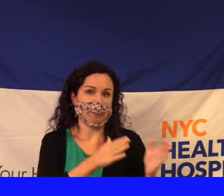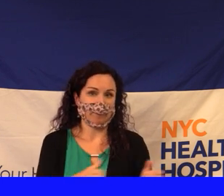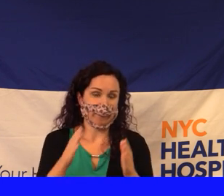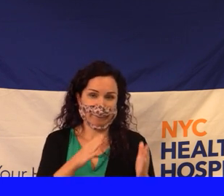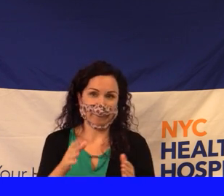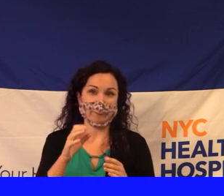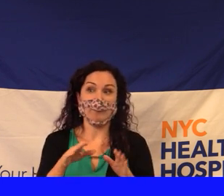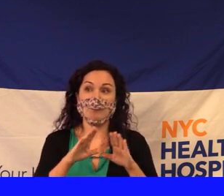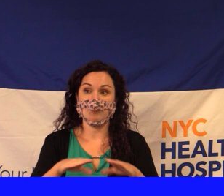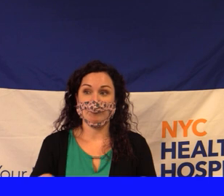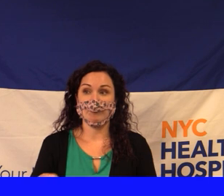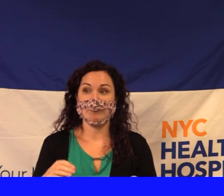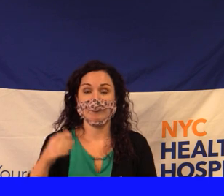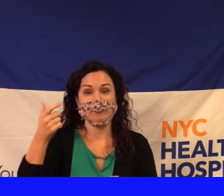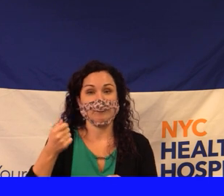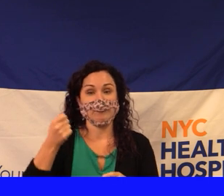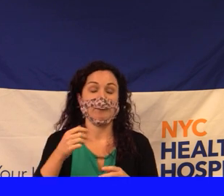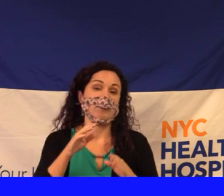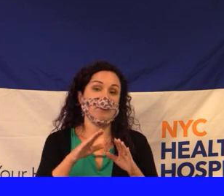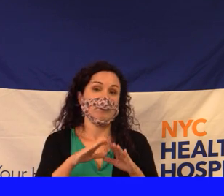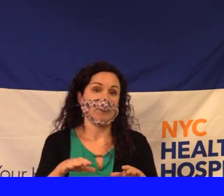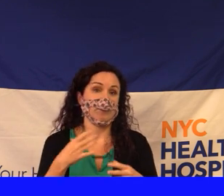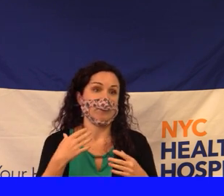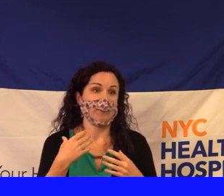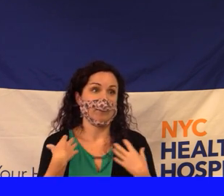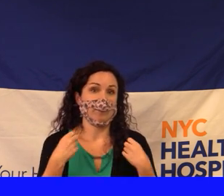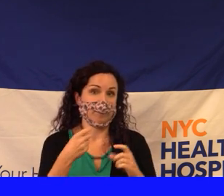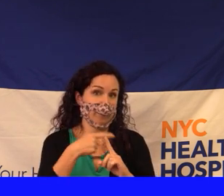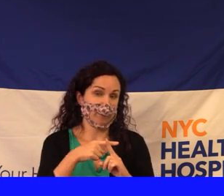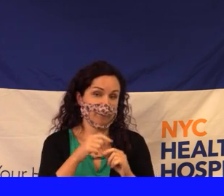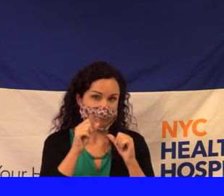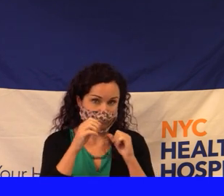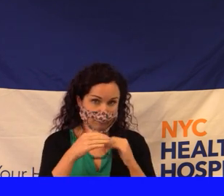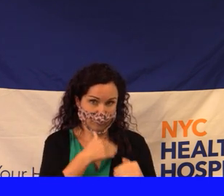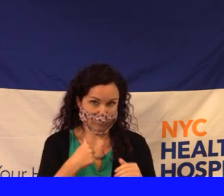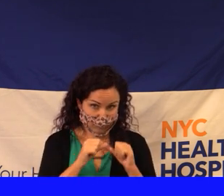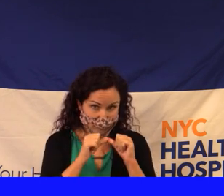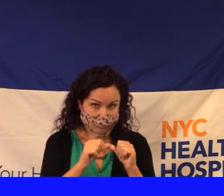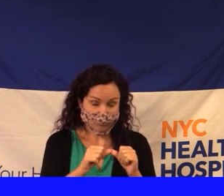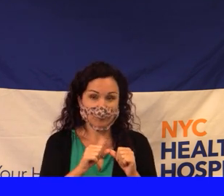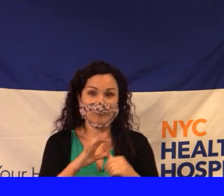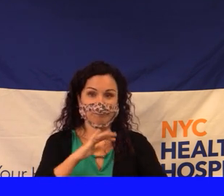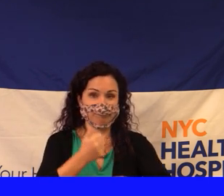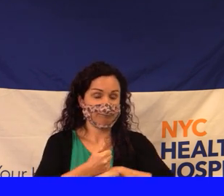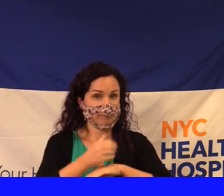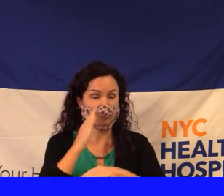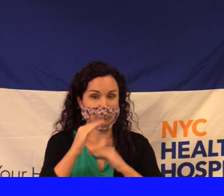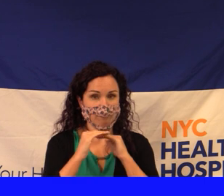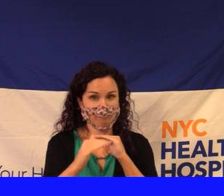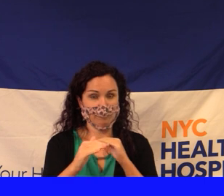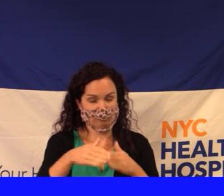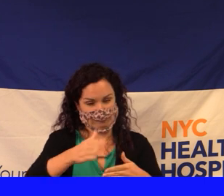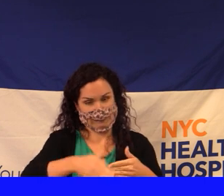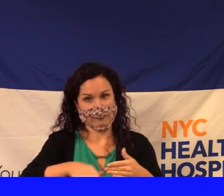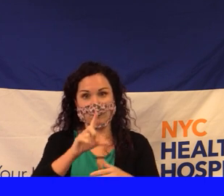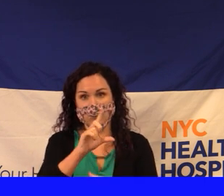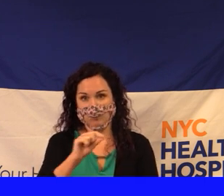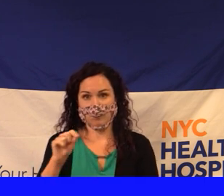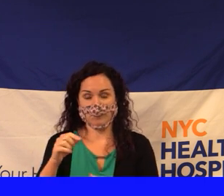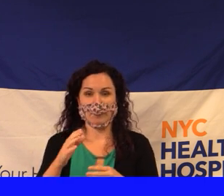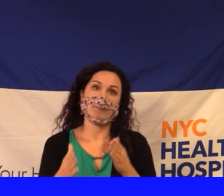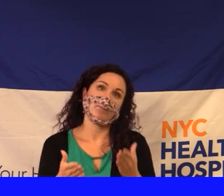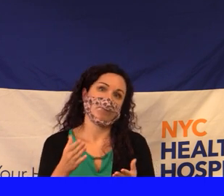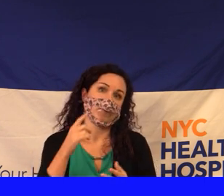continues and is expected to be in place at least through the end of 2020 and probably